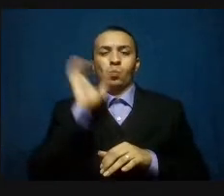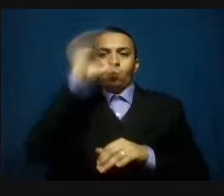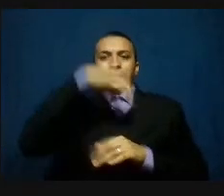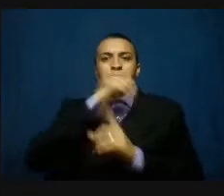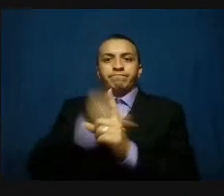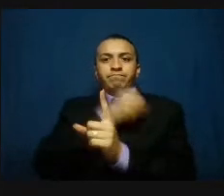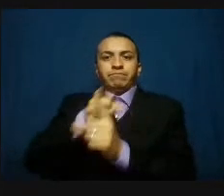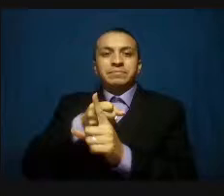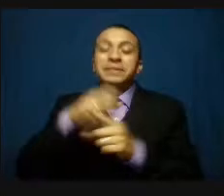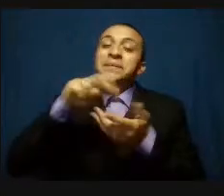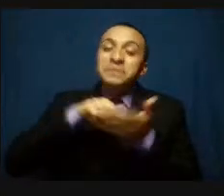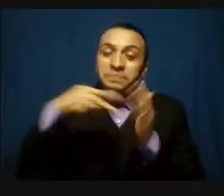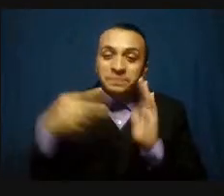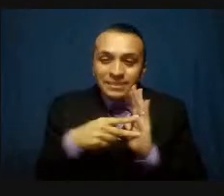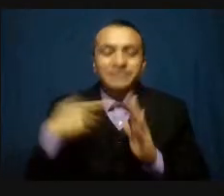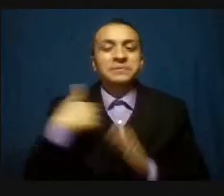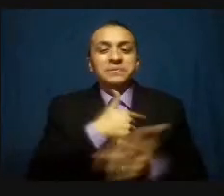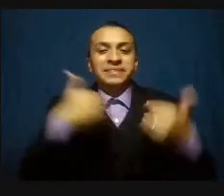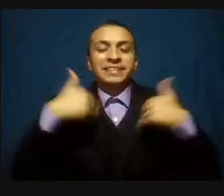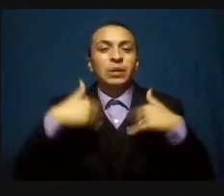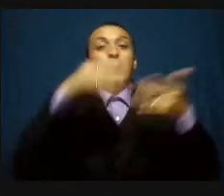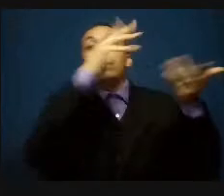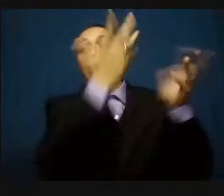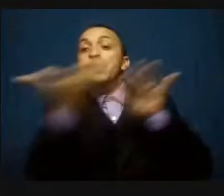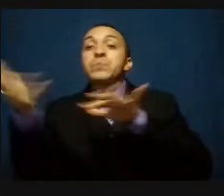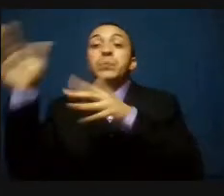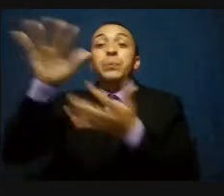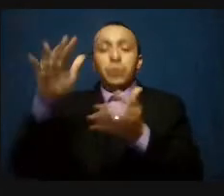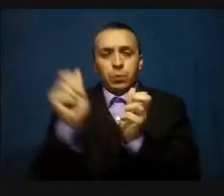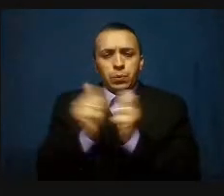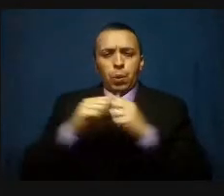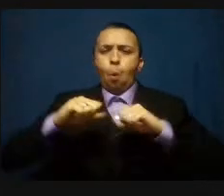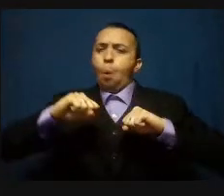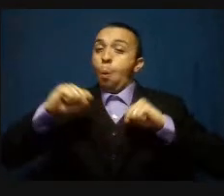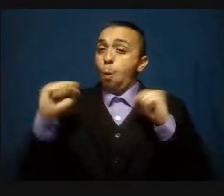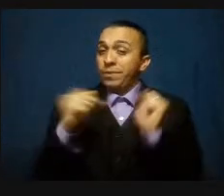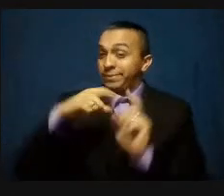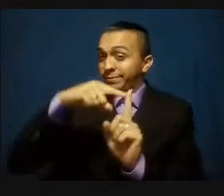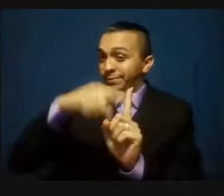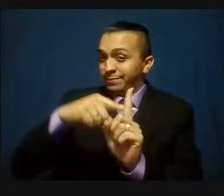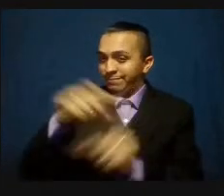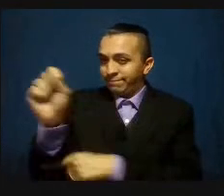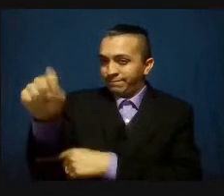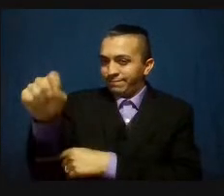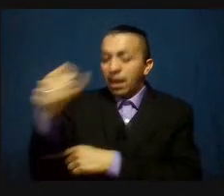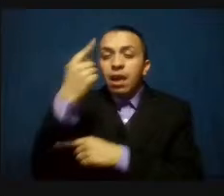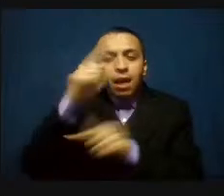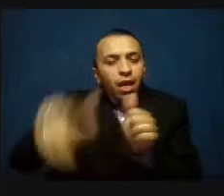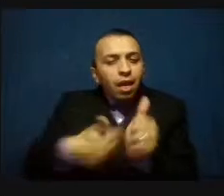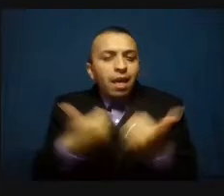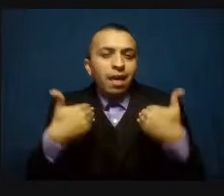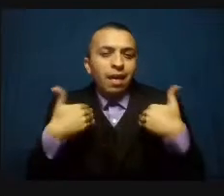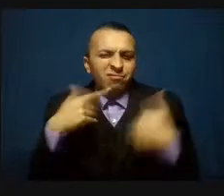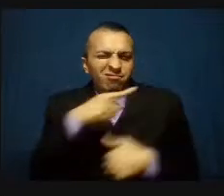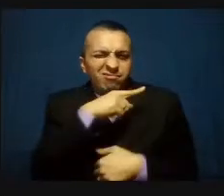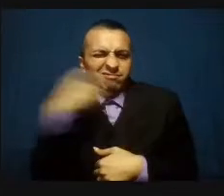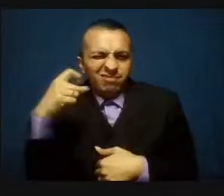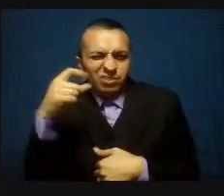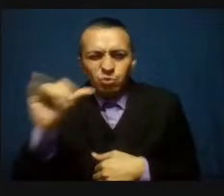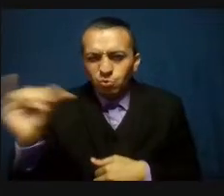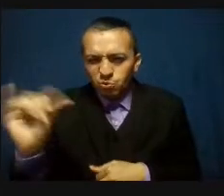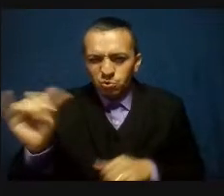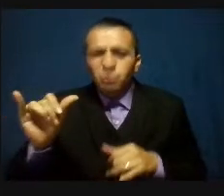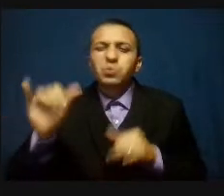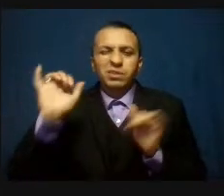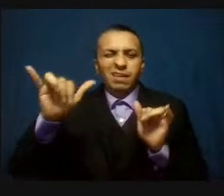moves across the area that brings cooler temperatures, but also really dry northeast flow and elevated northeast flow.